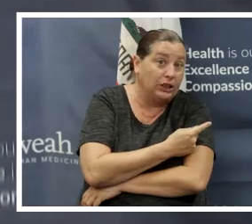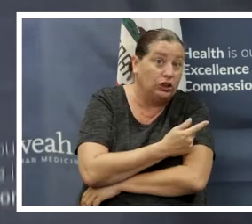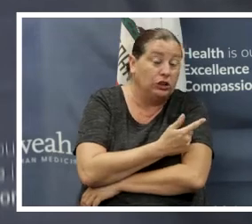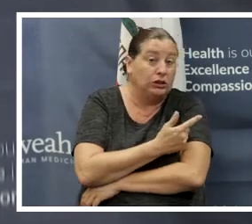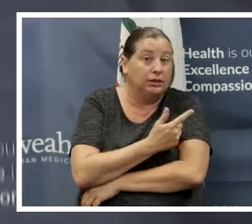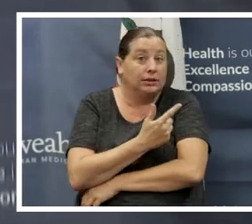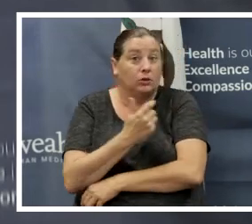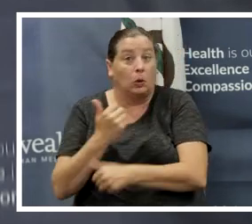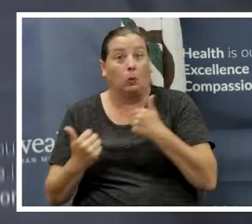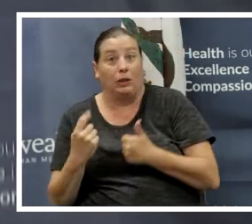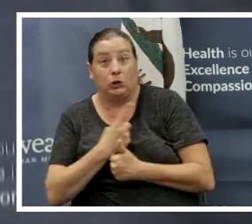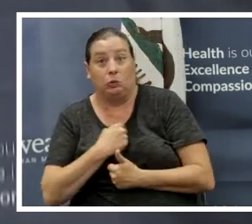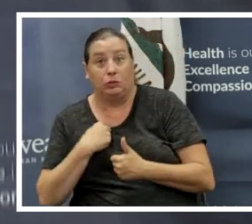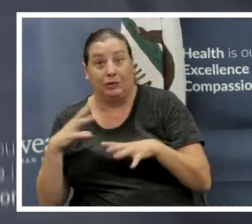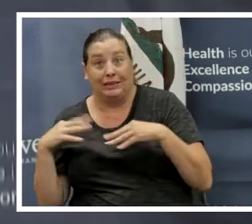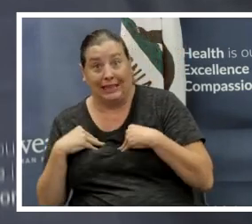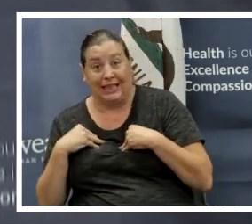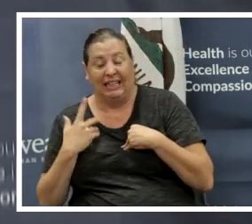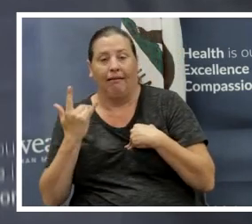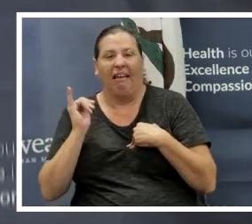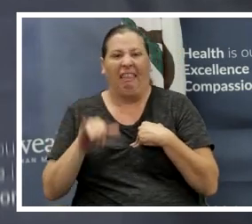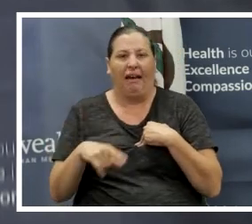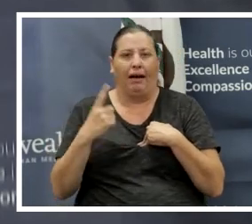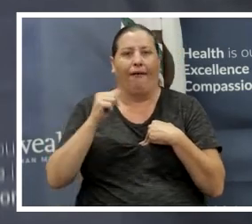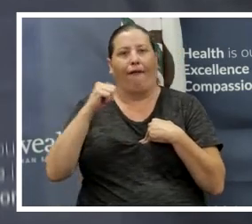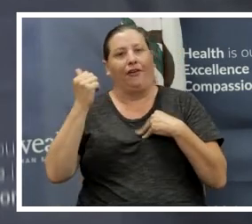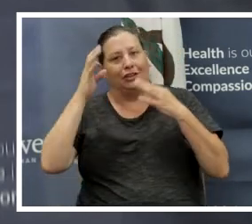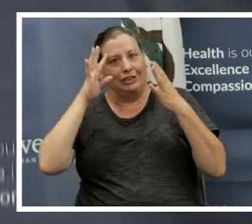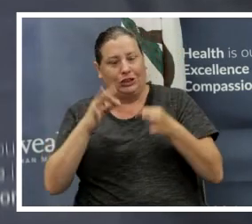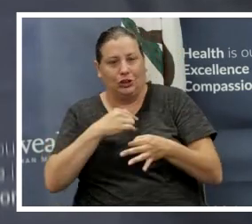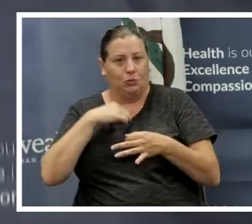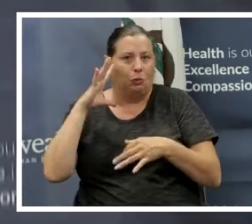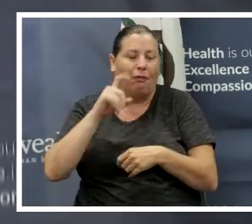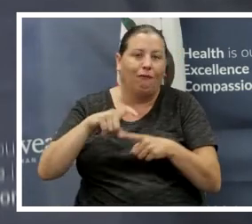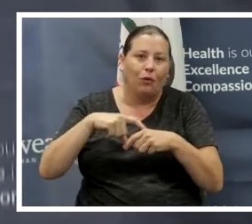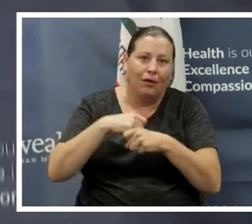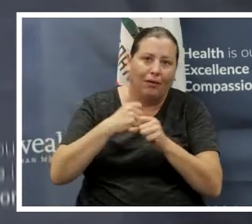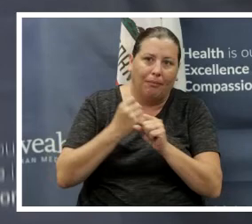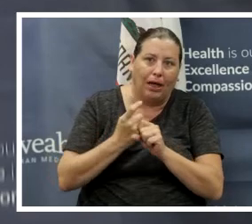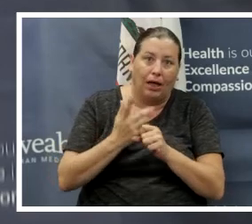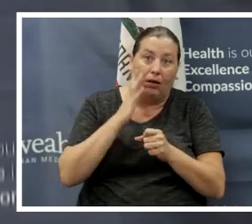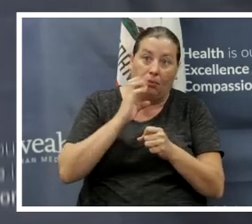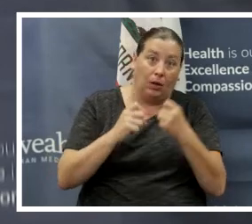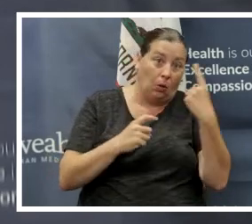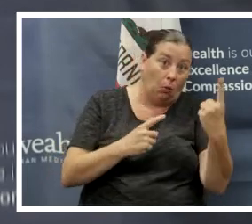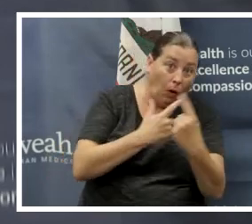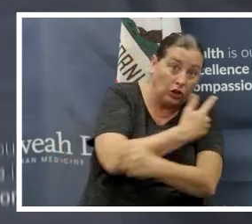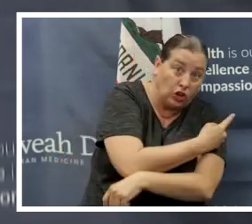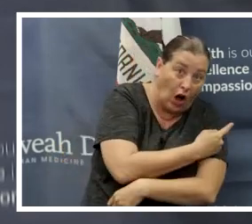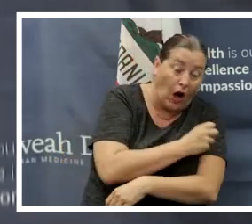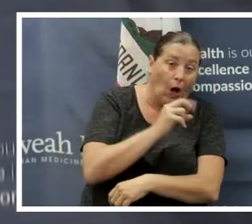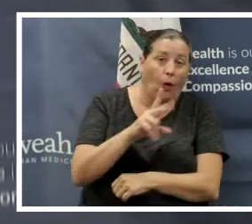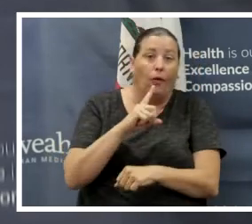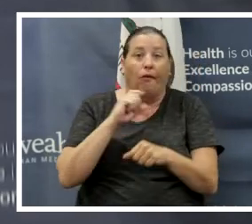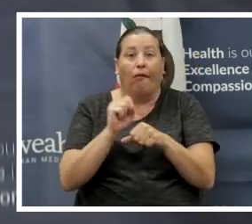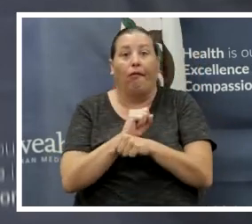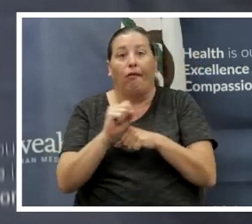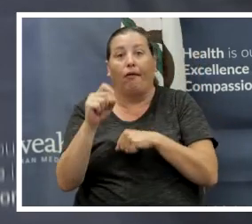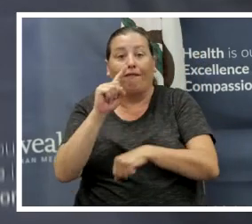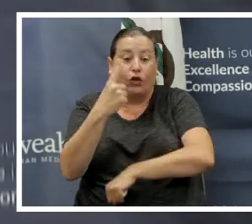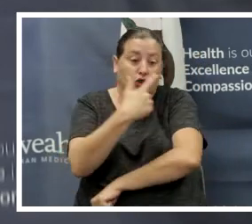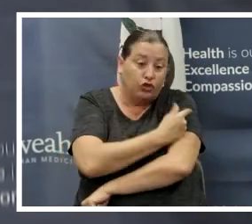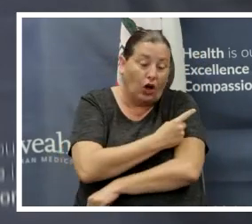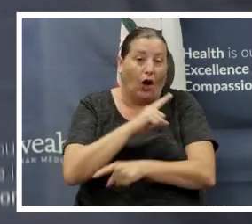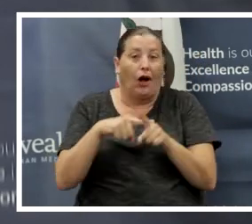take? That will be a decision that needs to be made. And will it be a single shot, or will it be a 2-step where you have to get that